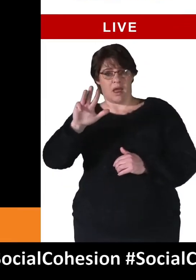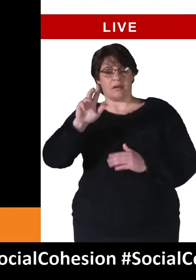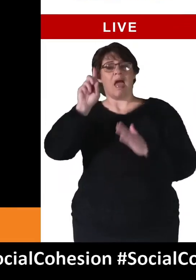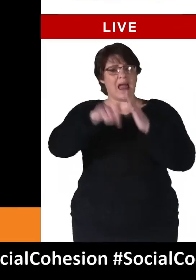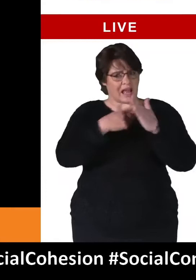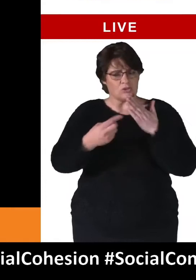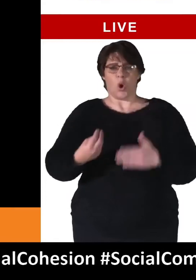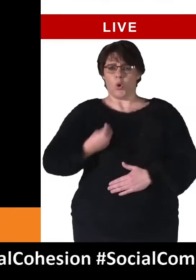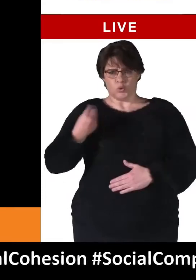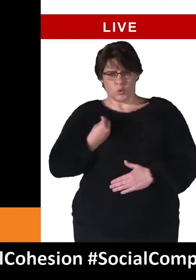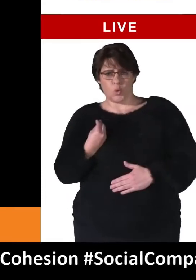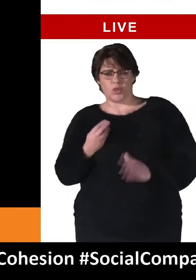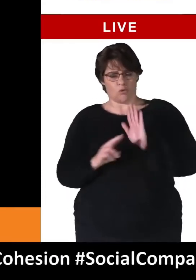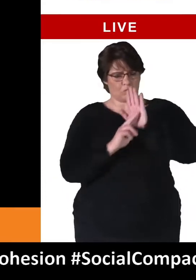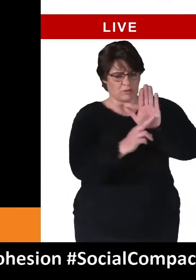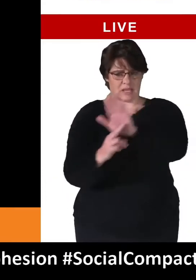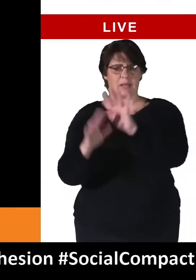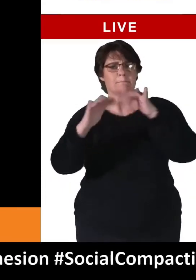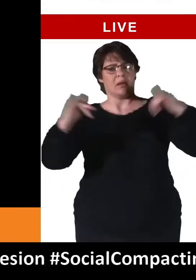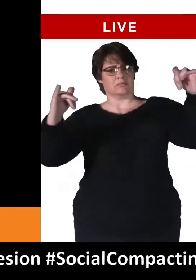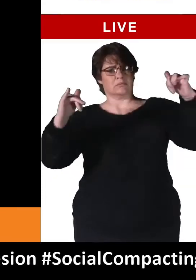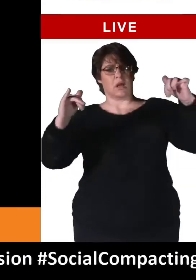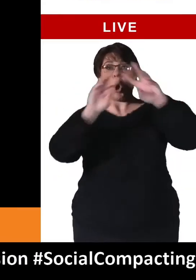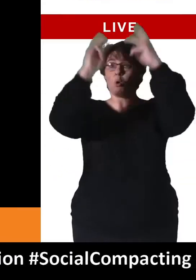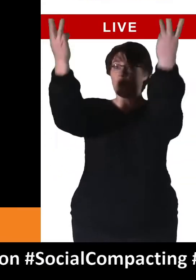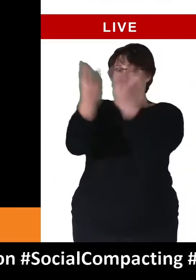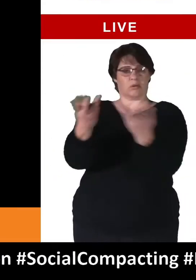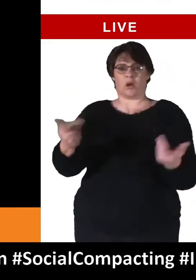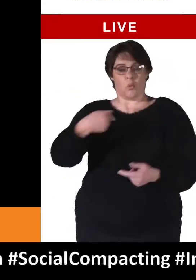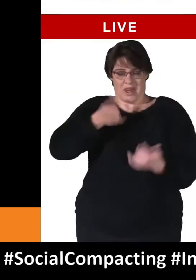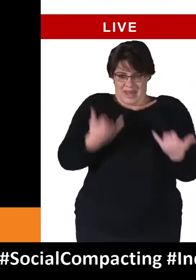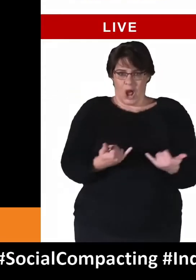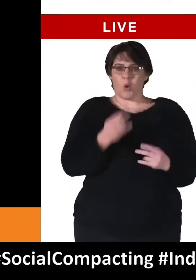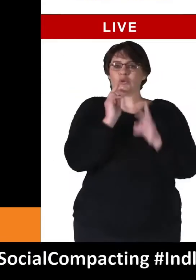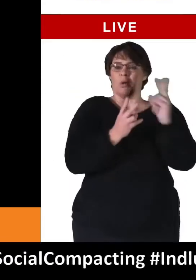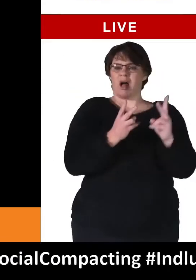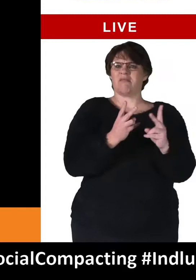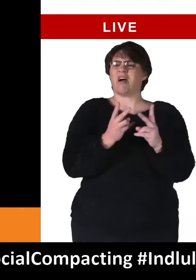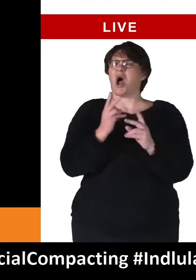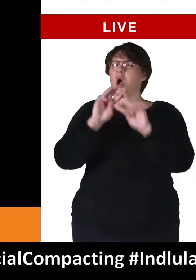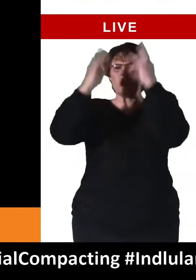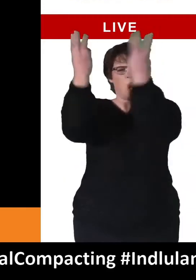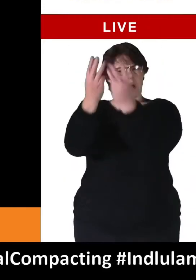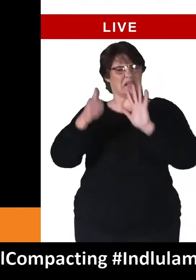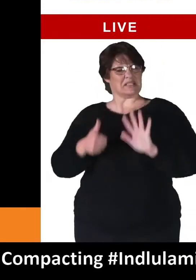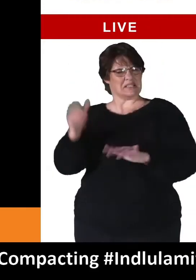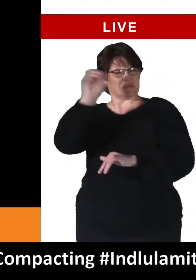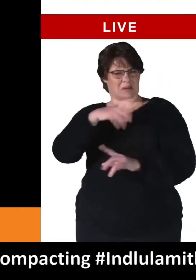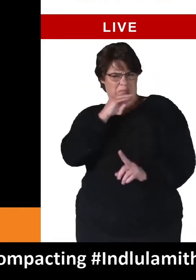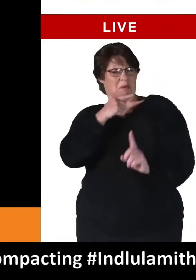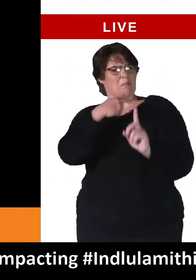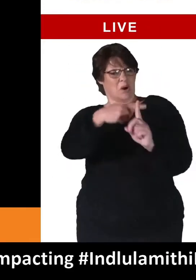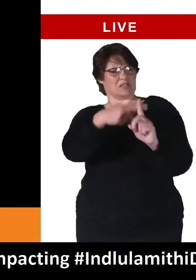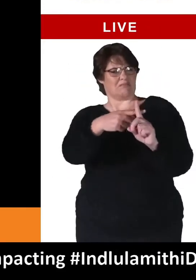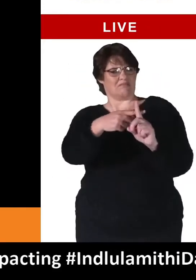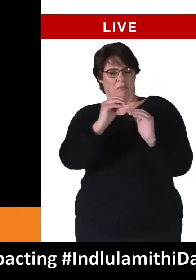youth representation in Parliament to well above the global average. We're now at 12%. I think the global average is 6%. So that's positive, and that's